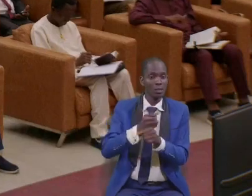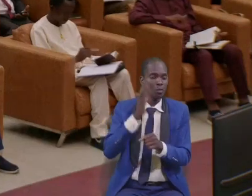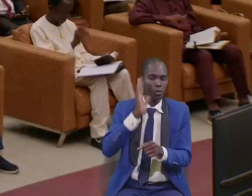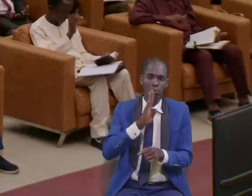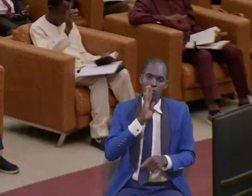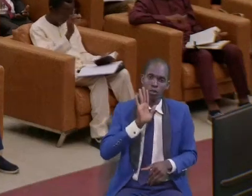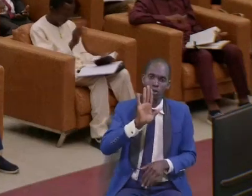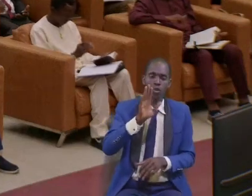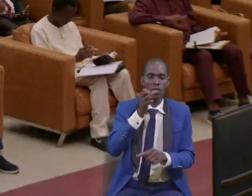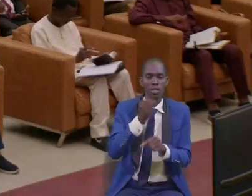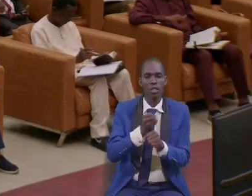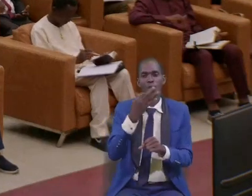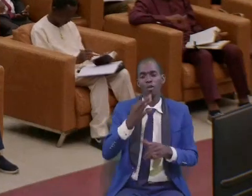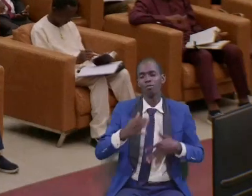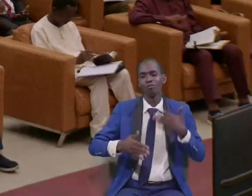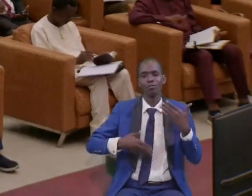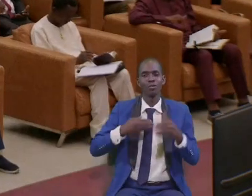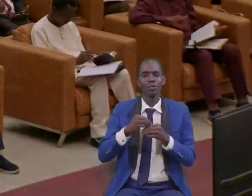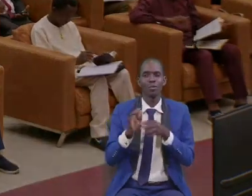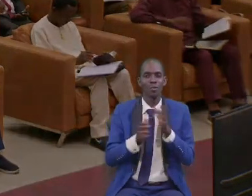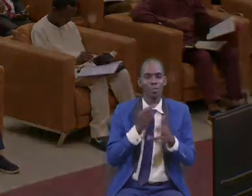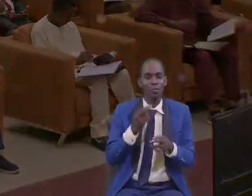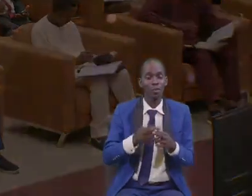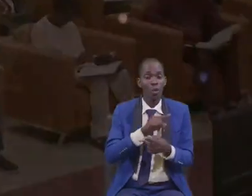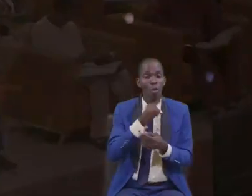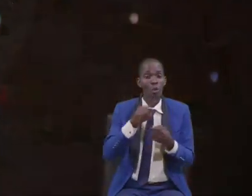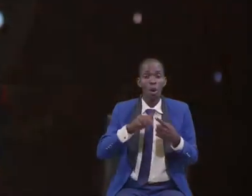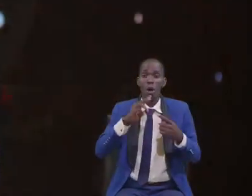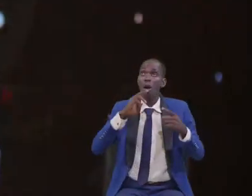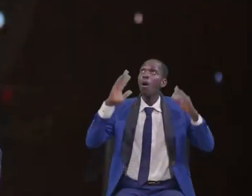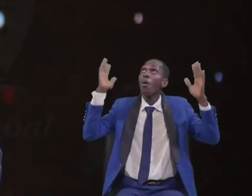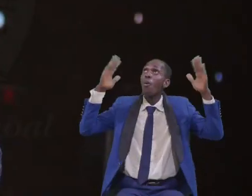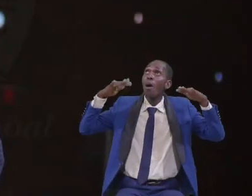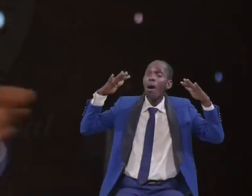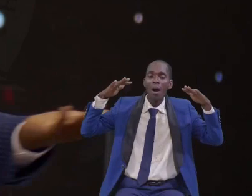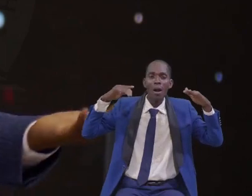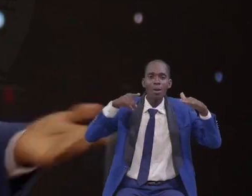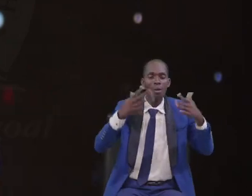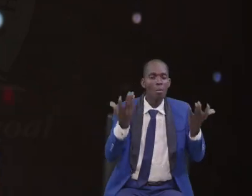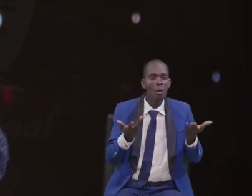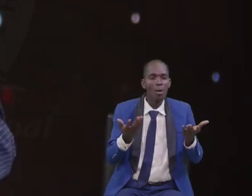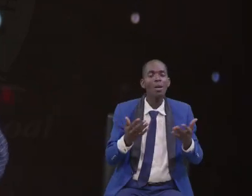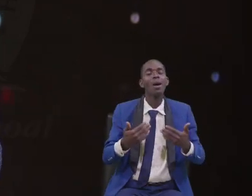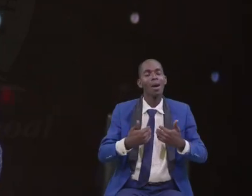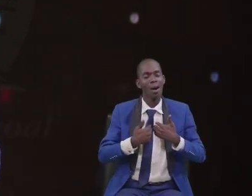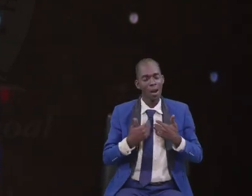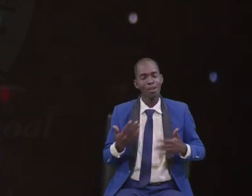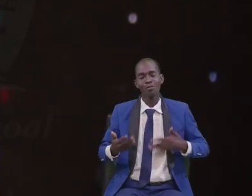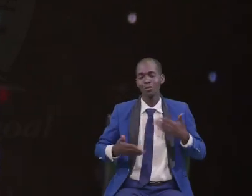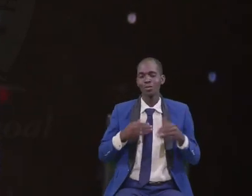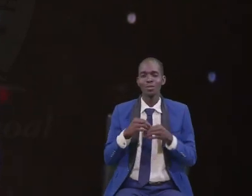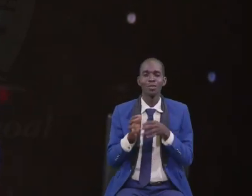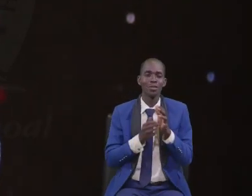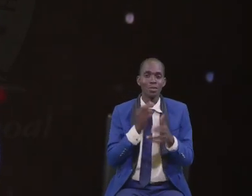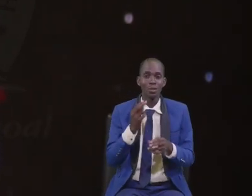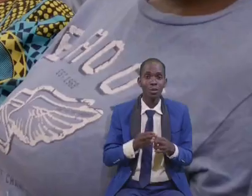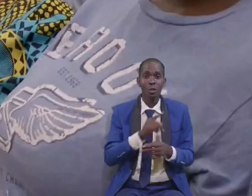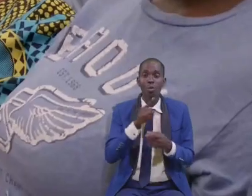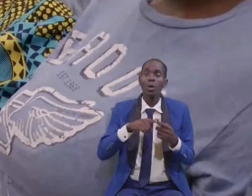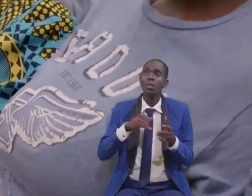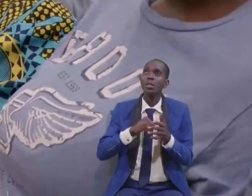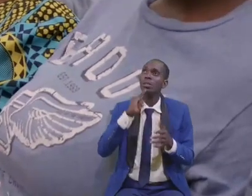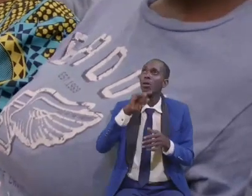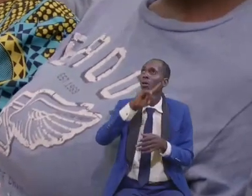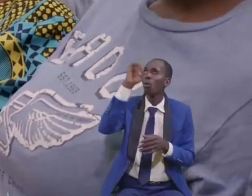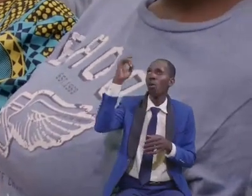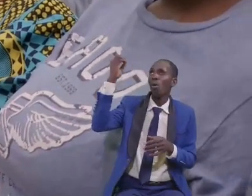joy. When the rain is falling, you'll have joy. When there's no rain but sun is shining, you will have